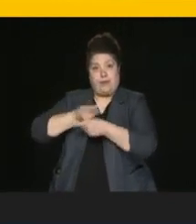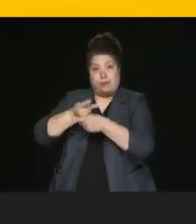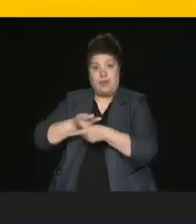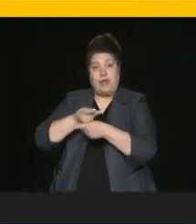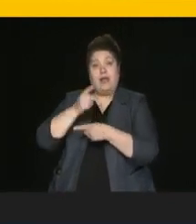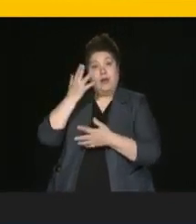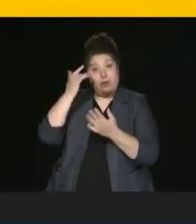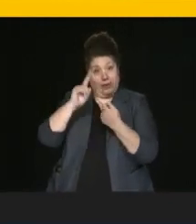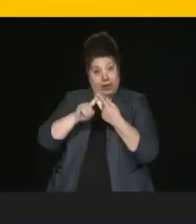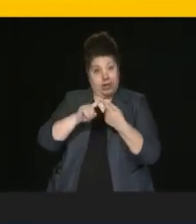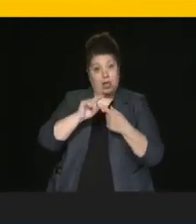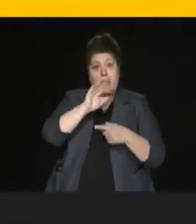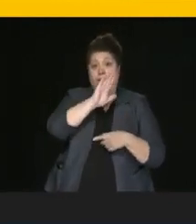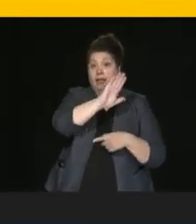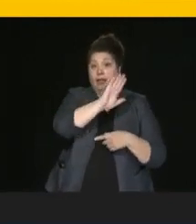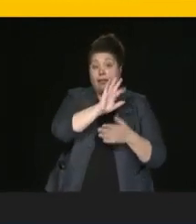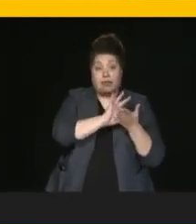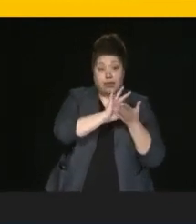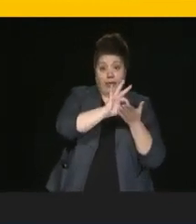Once we have